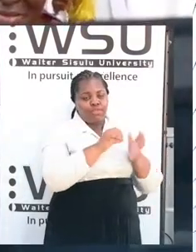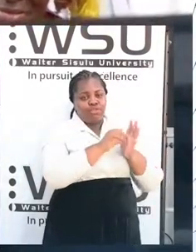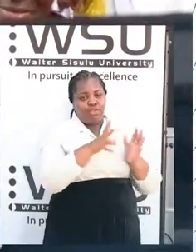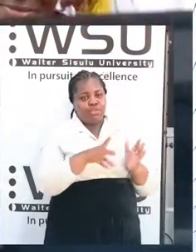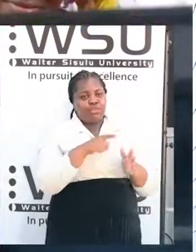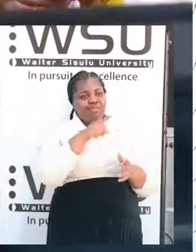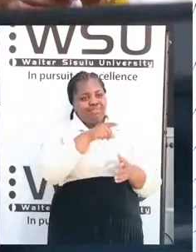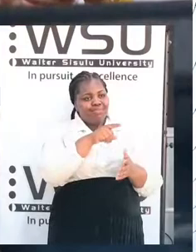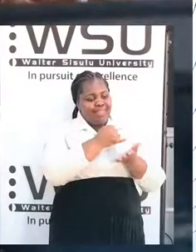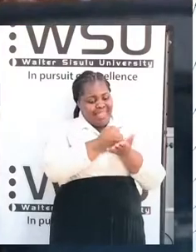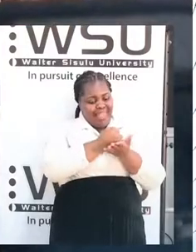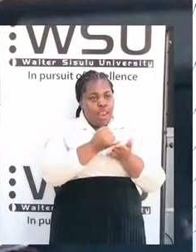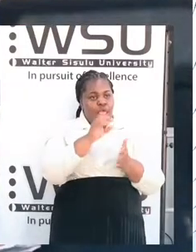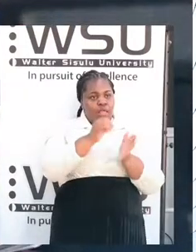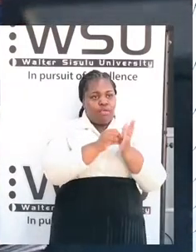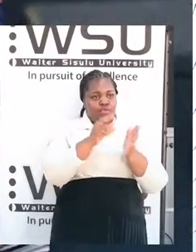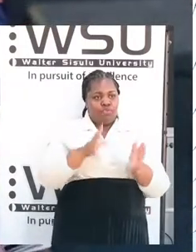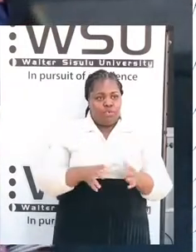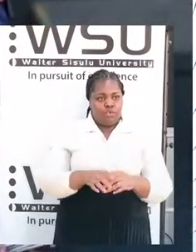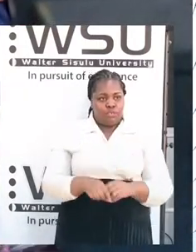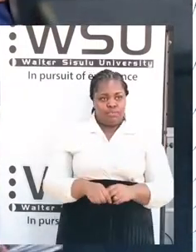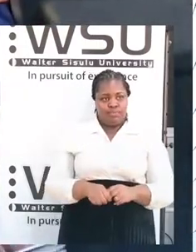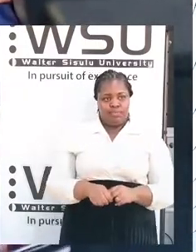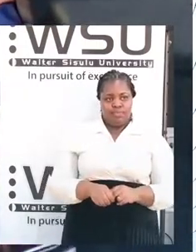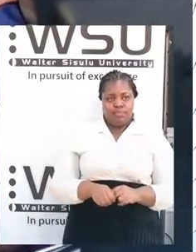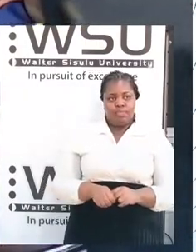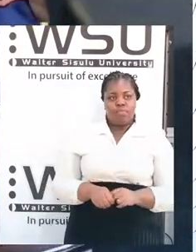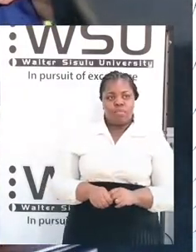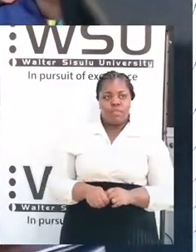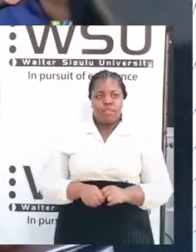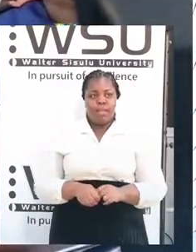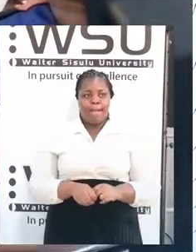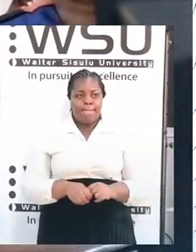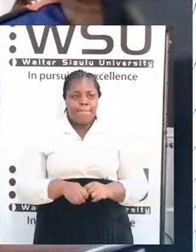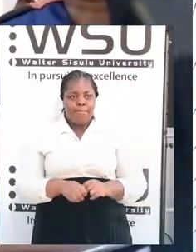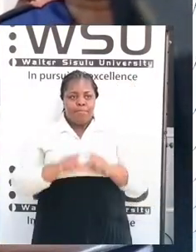the Student Debt Initiative.